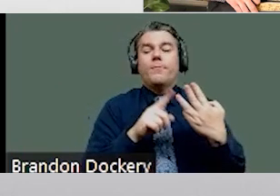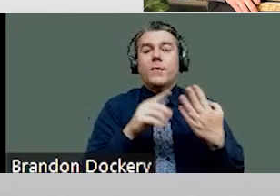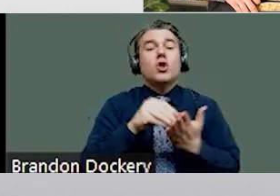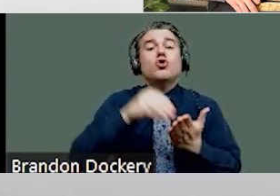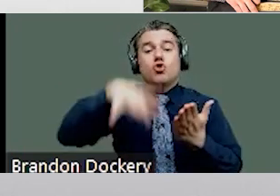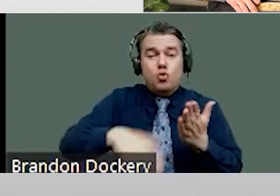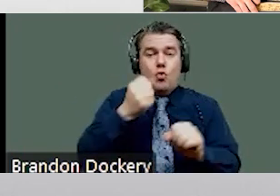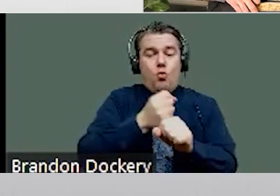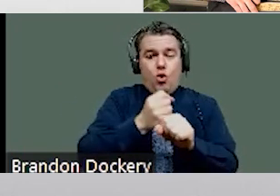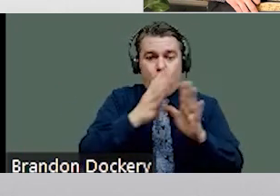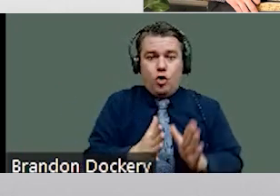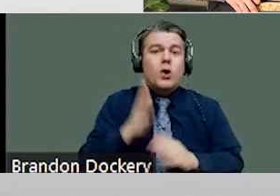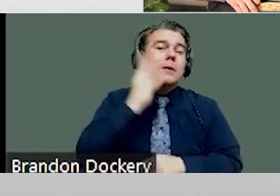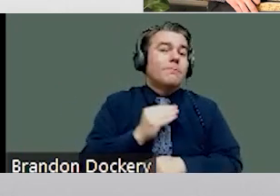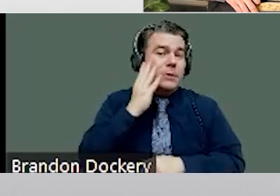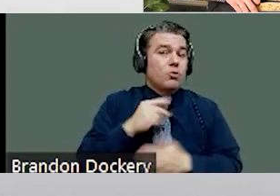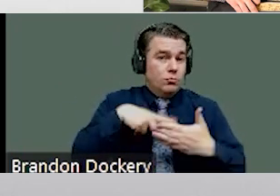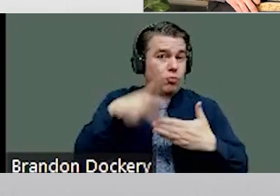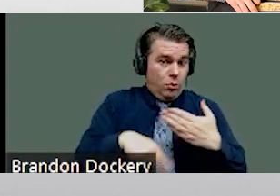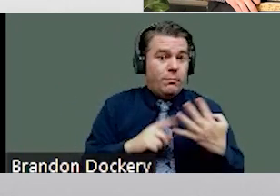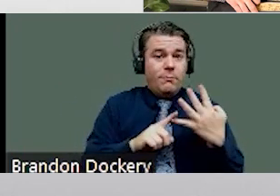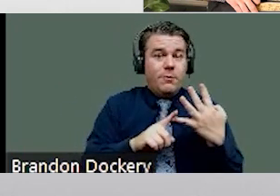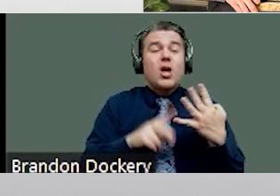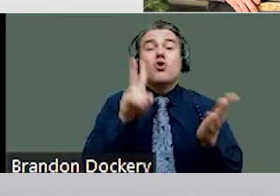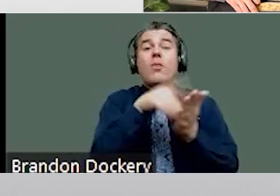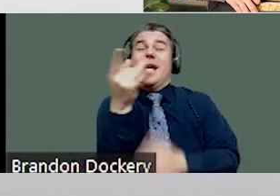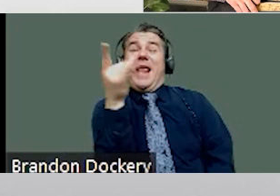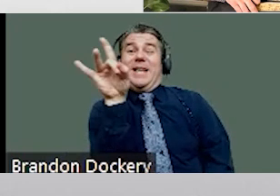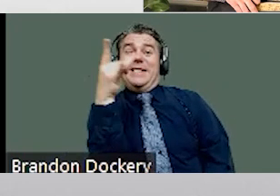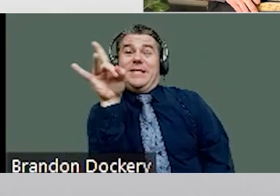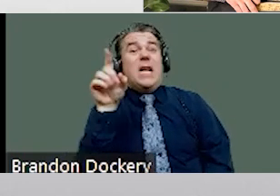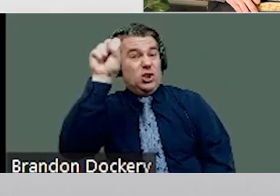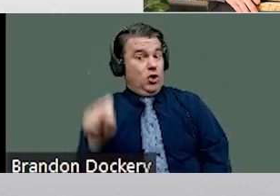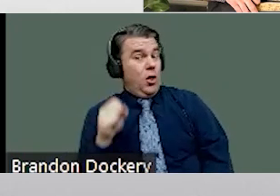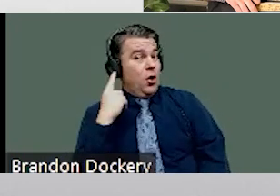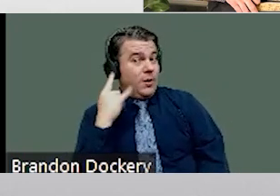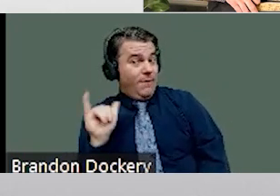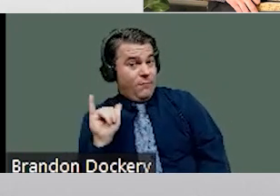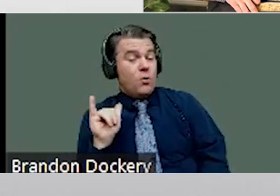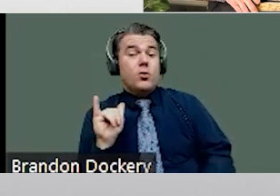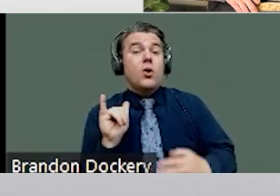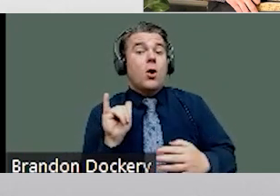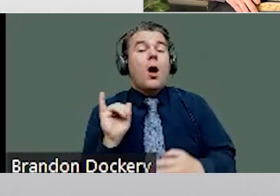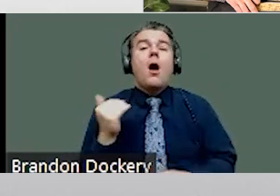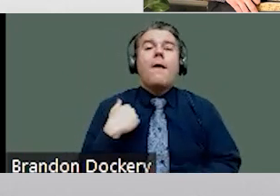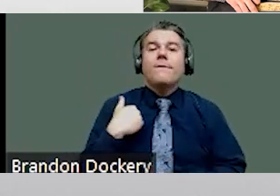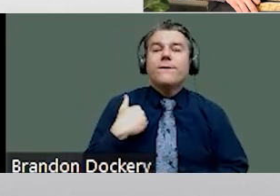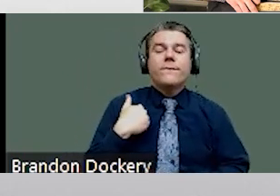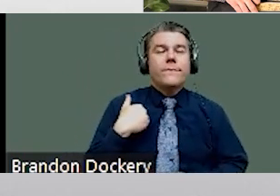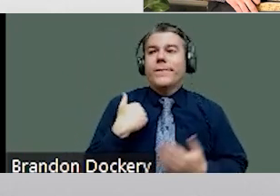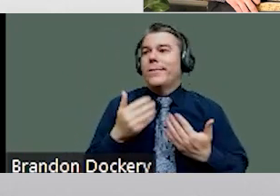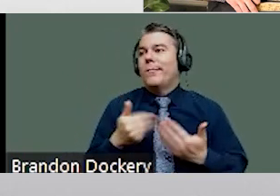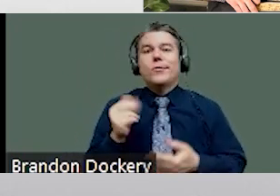the student worker experience program. And in 2018 in Southern California, there